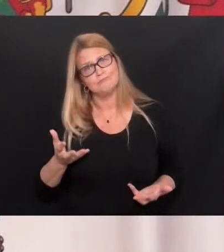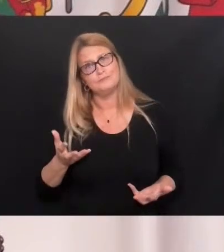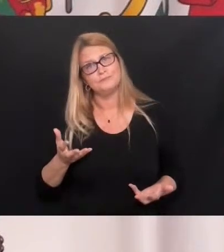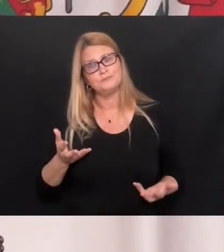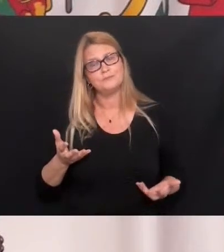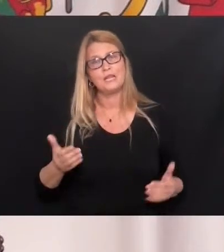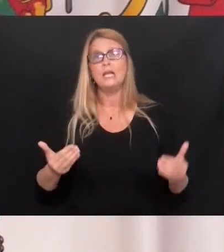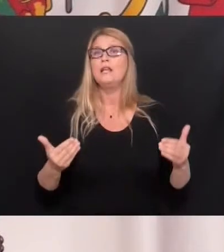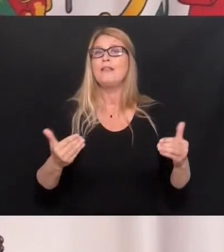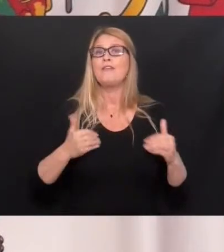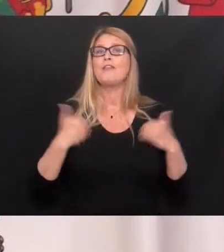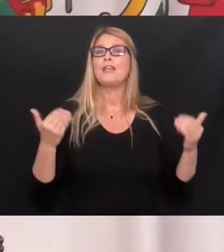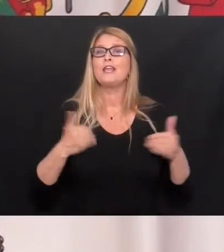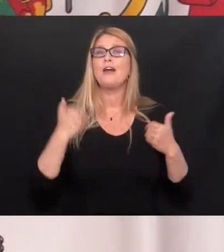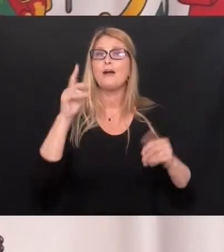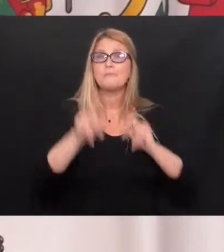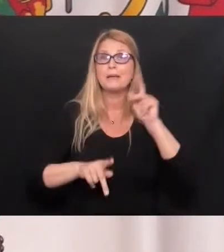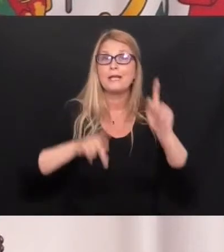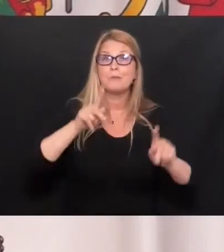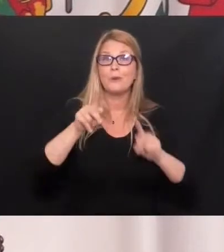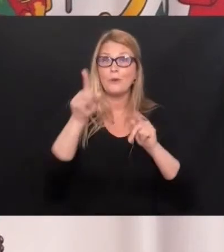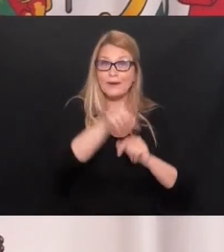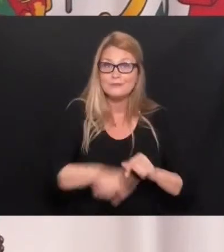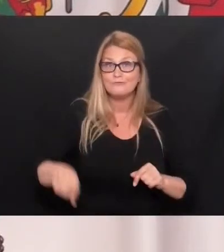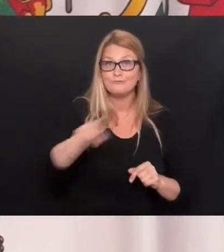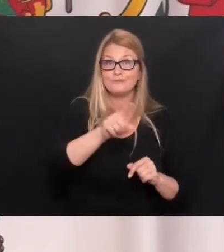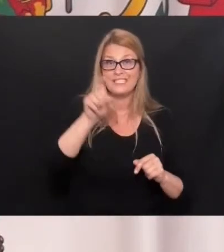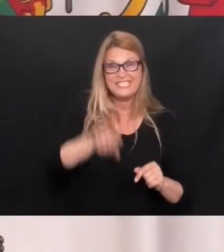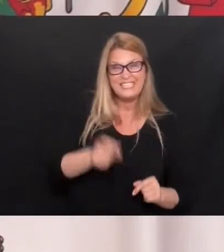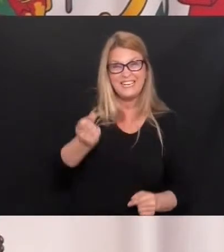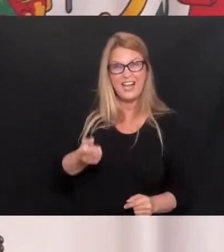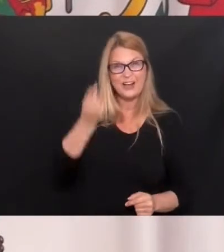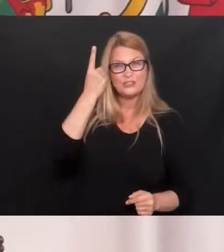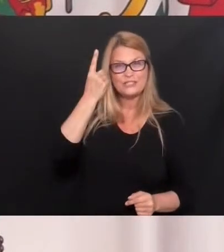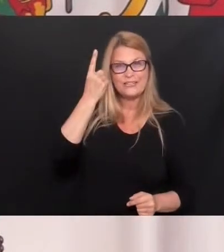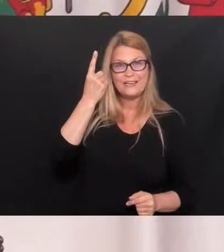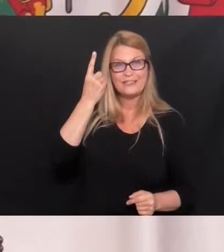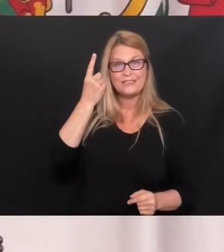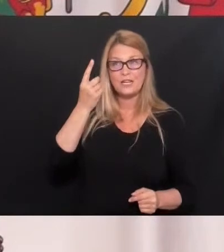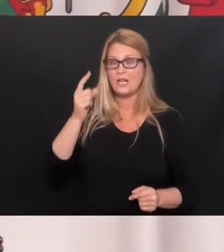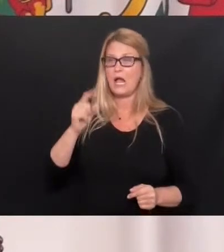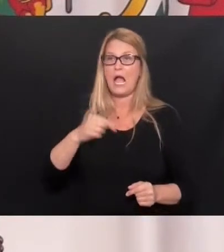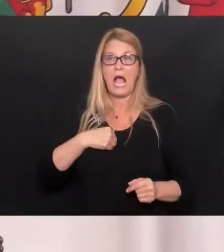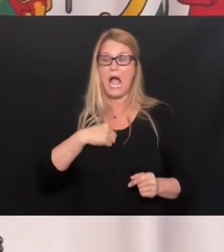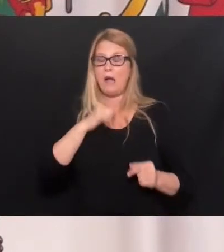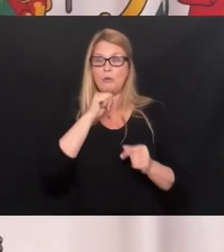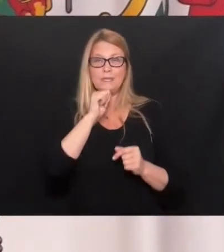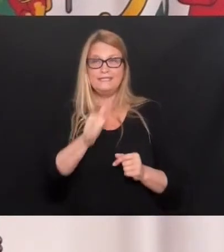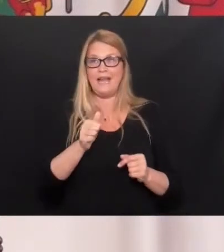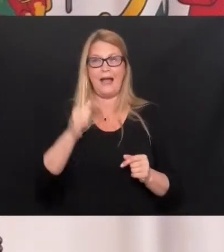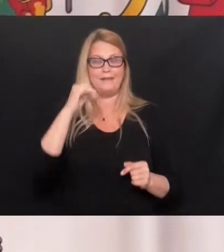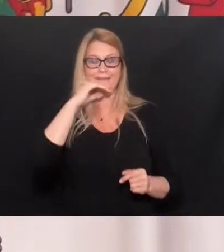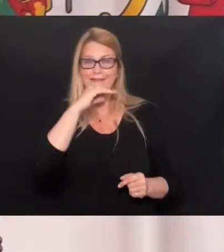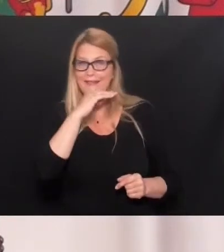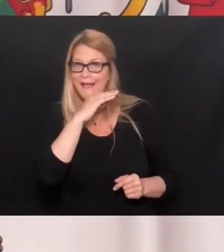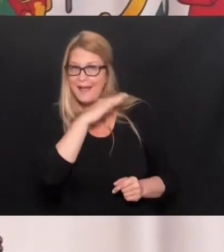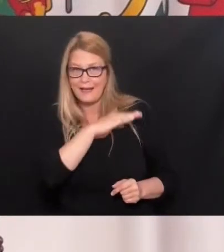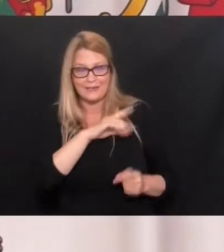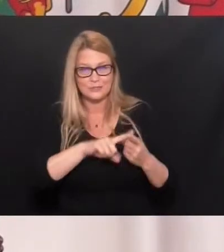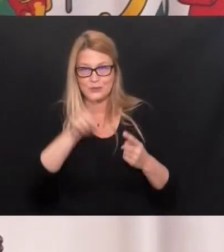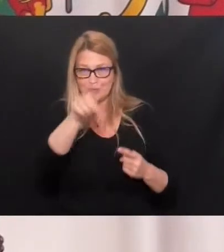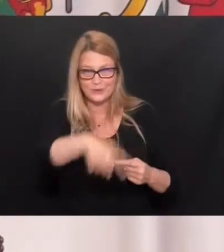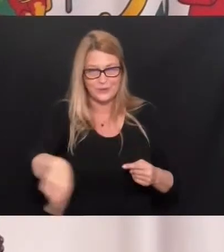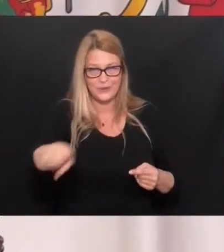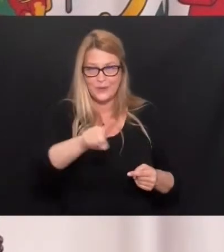Our young people need to understand that there's no way Jim Justice would be here telling you this. There's no way in the